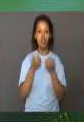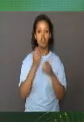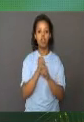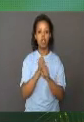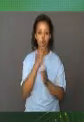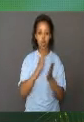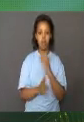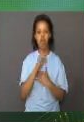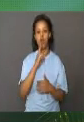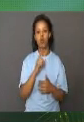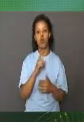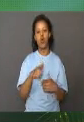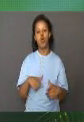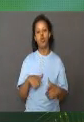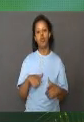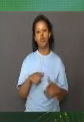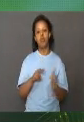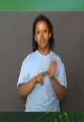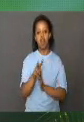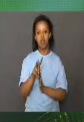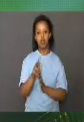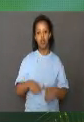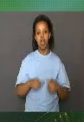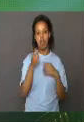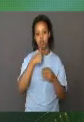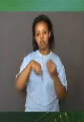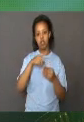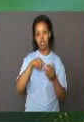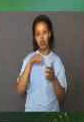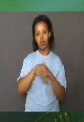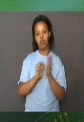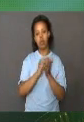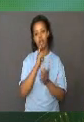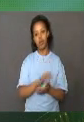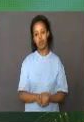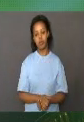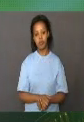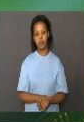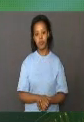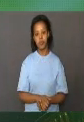function in the life cycle of the HIV virus.